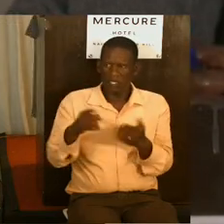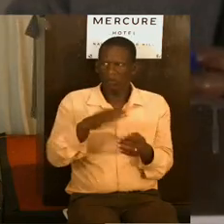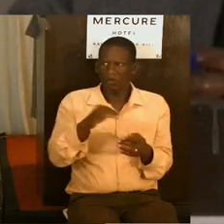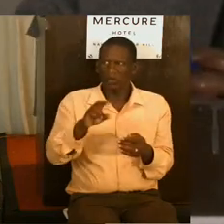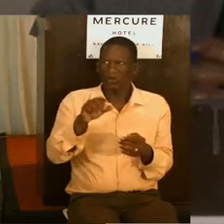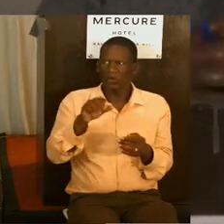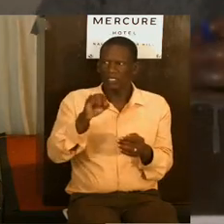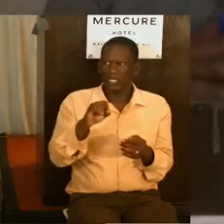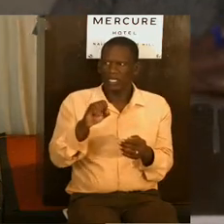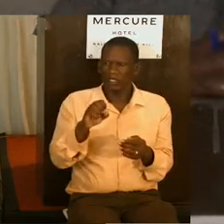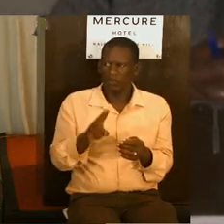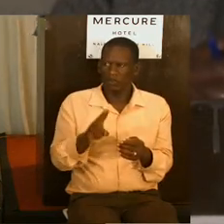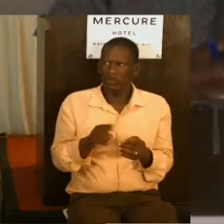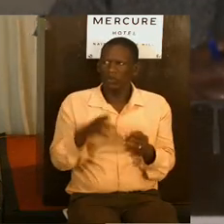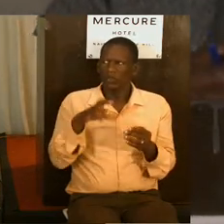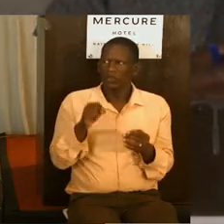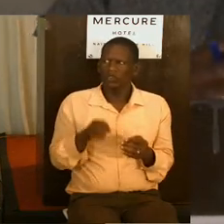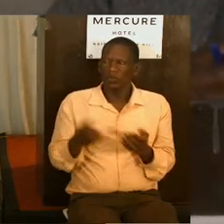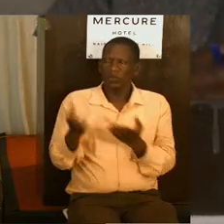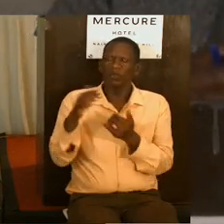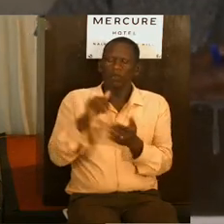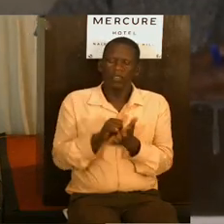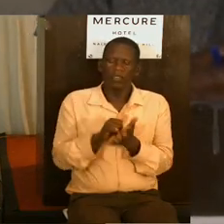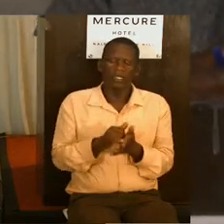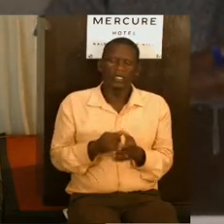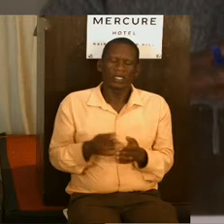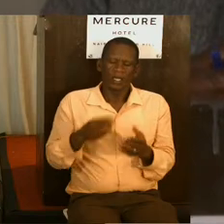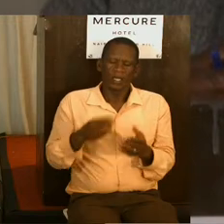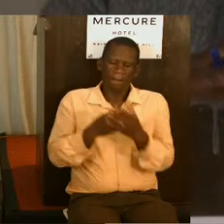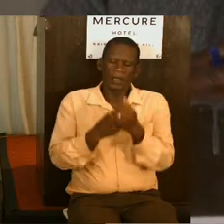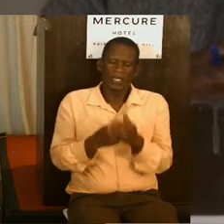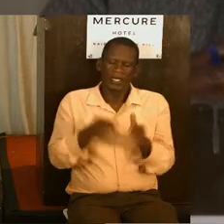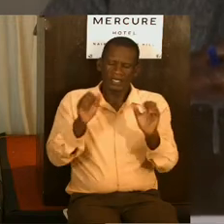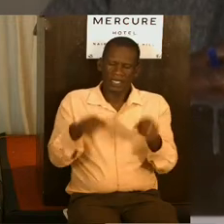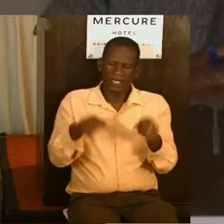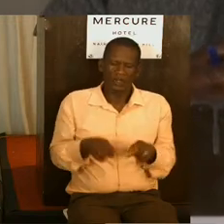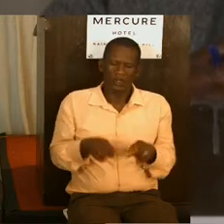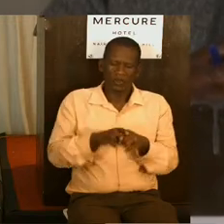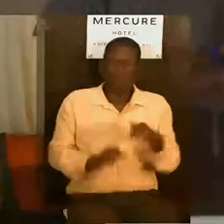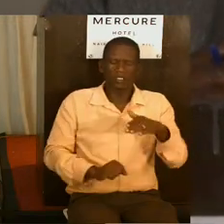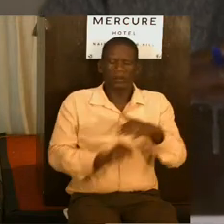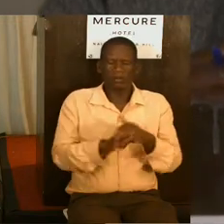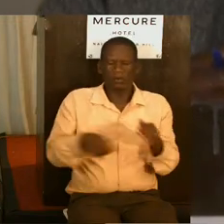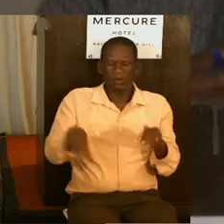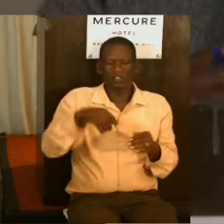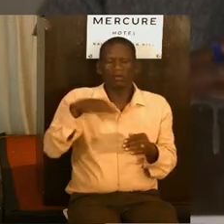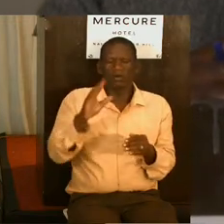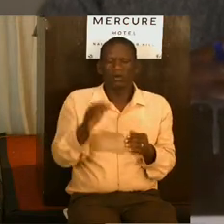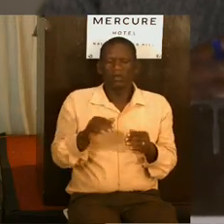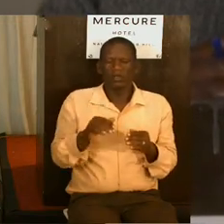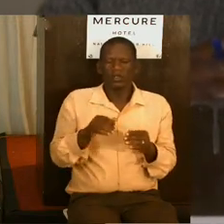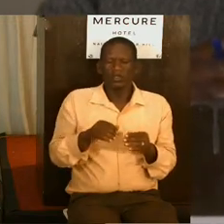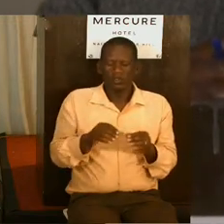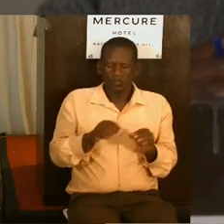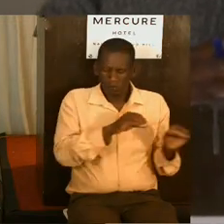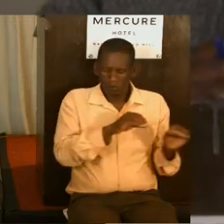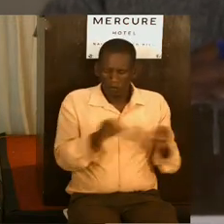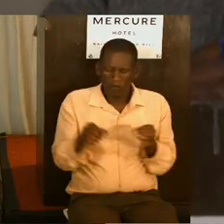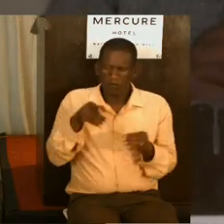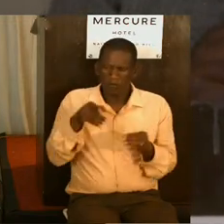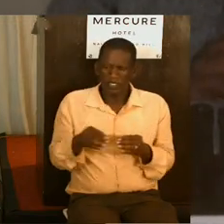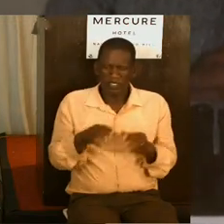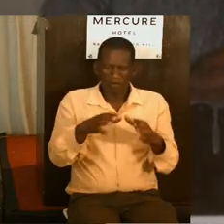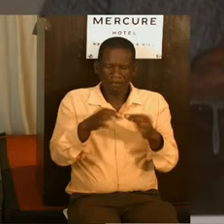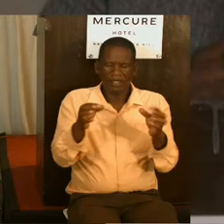usiu so we hope that our partners can also support us more into taking this